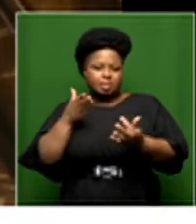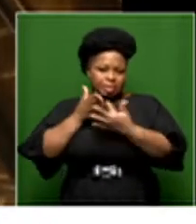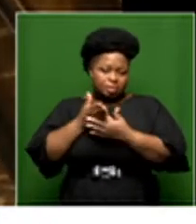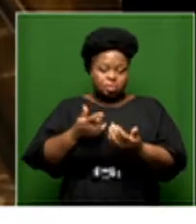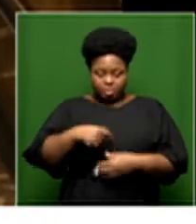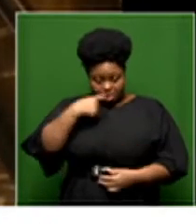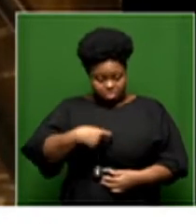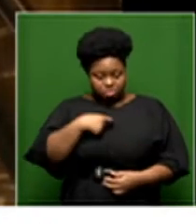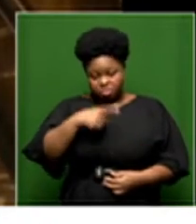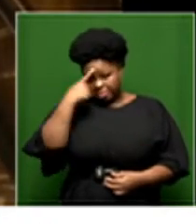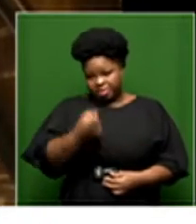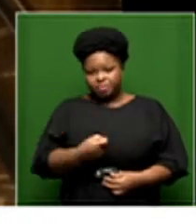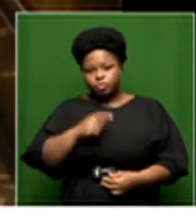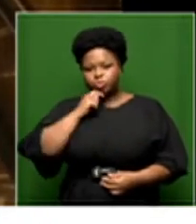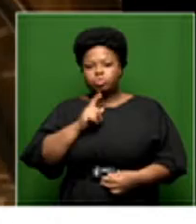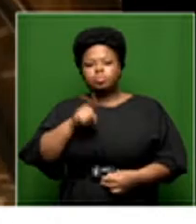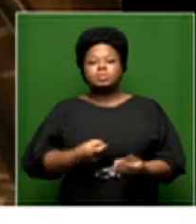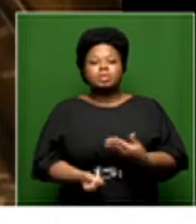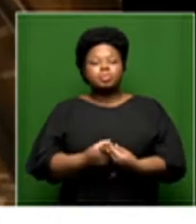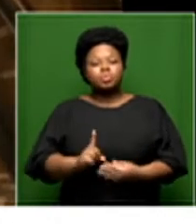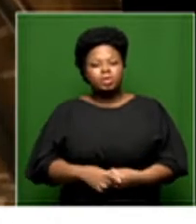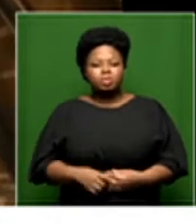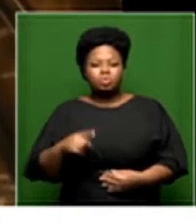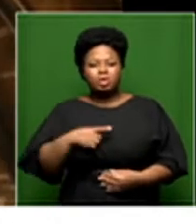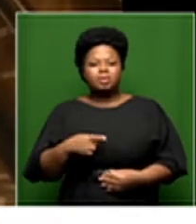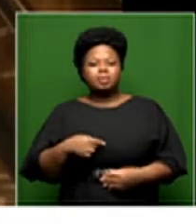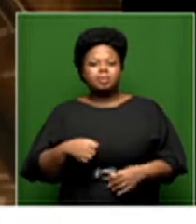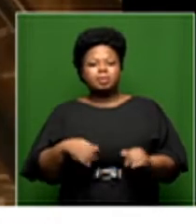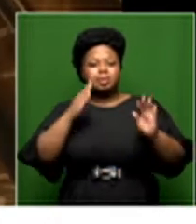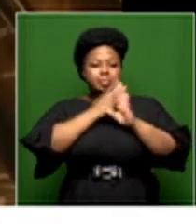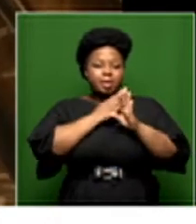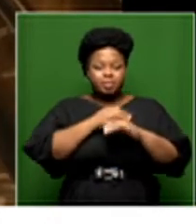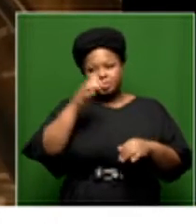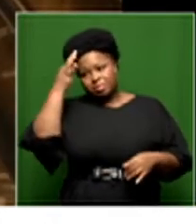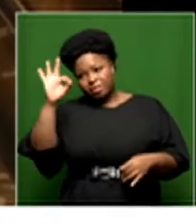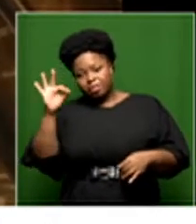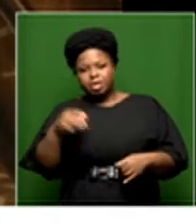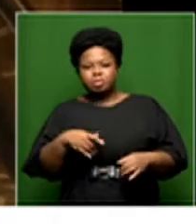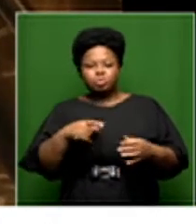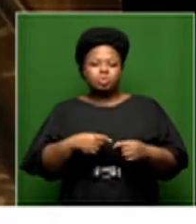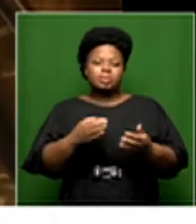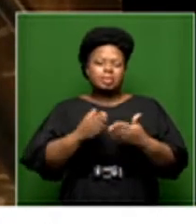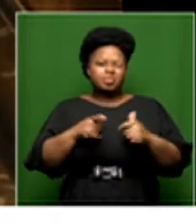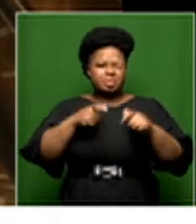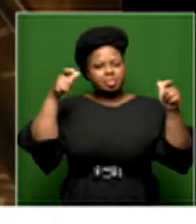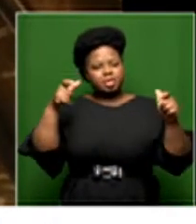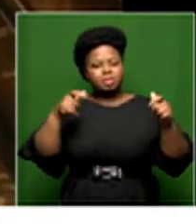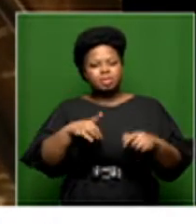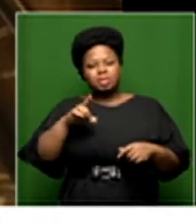I personally believe what needs to be done is, again, this needs to be a public-private partnership between some of our biggest data carriers in the